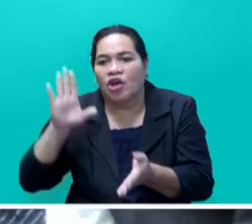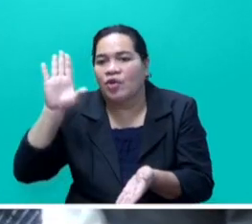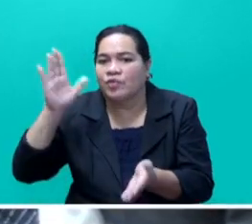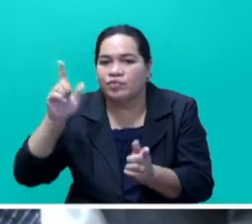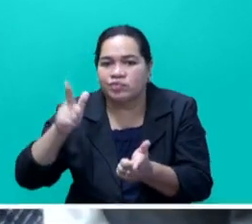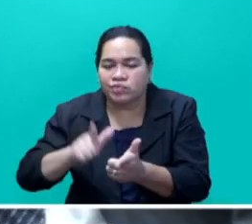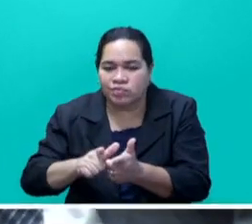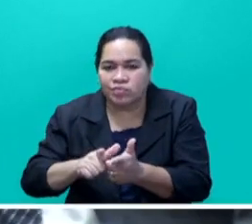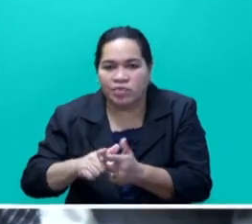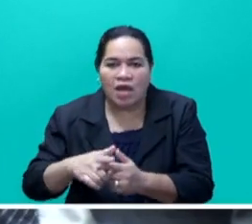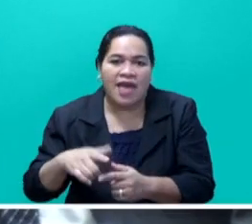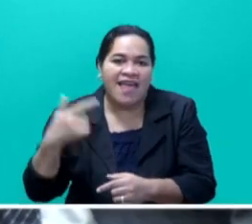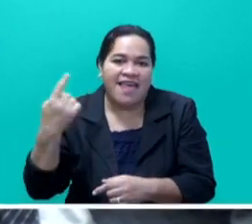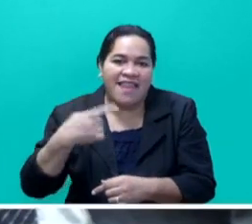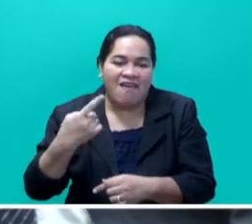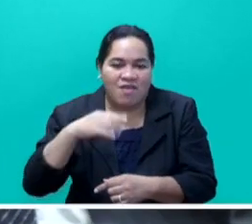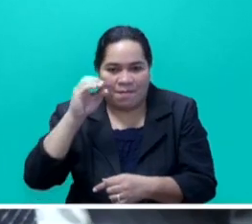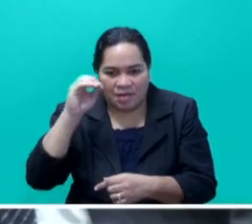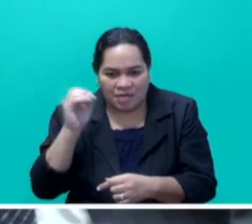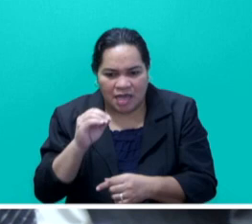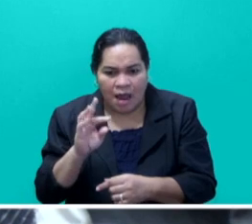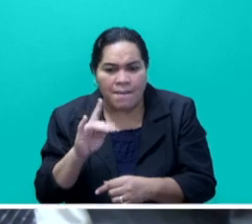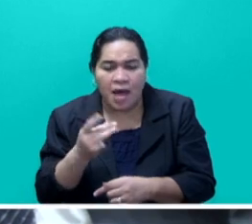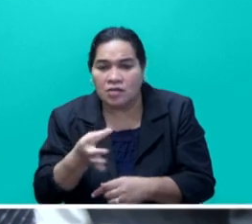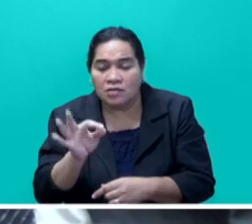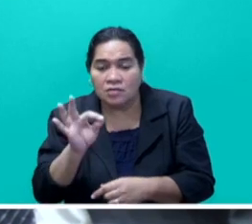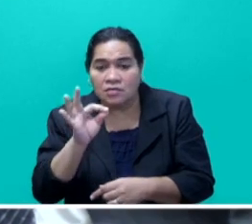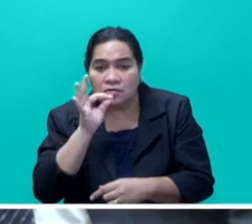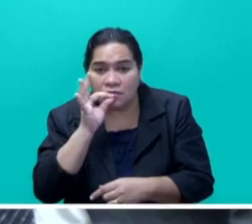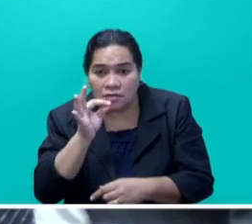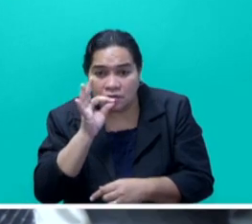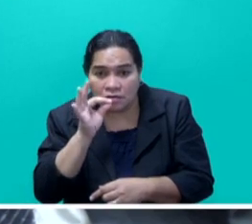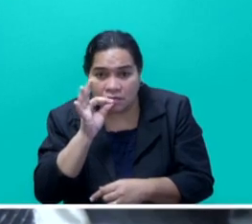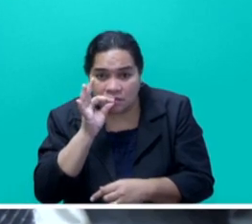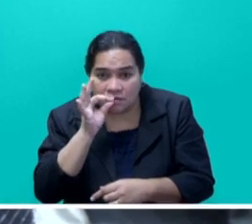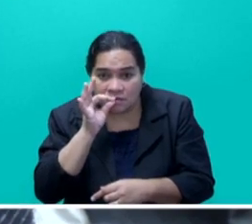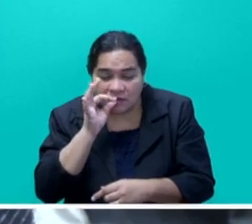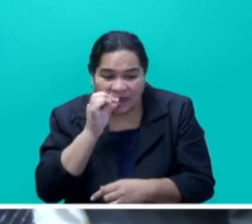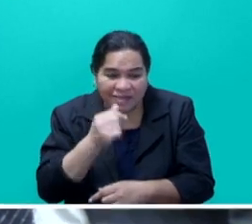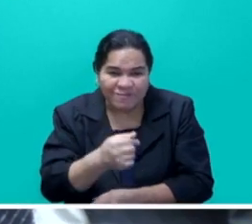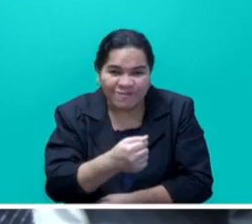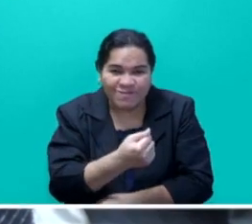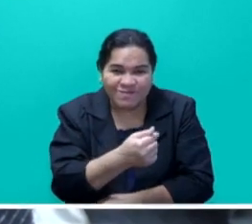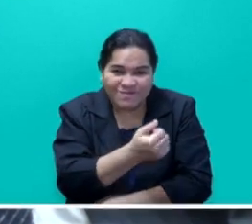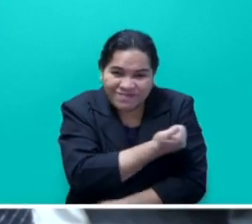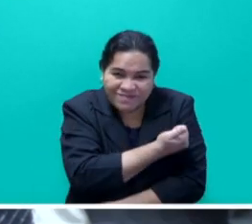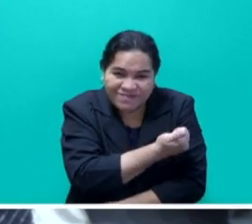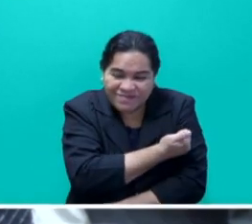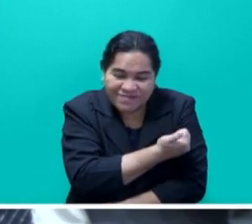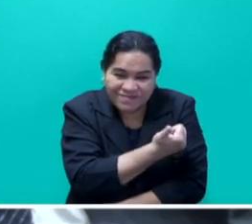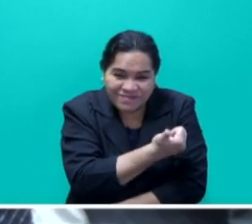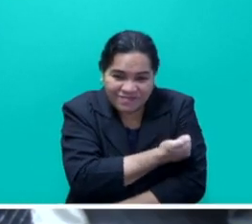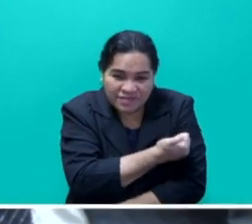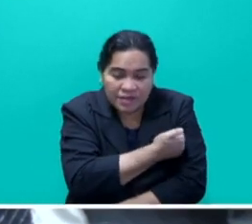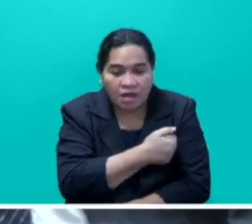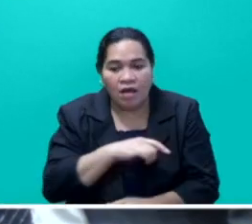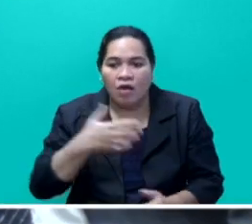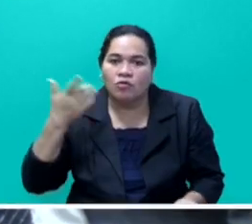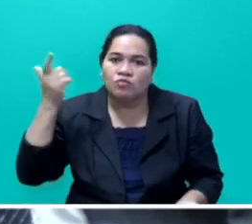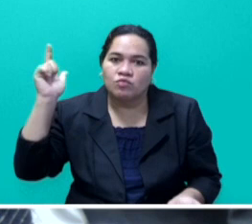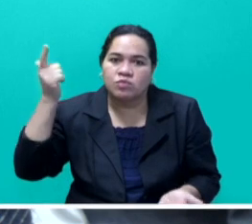drugs, illicit drug cases, significant reduction, Mr. Speaker, sir, by